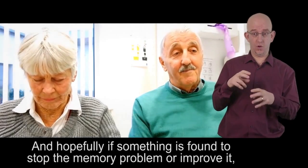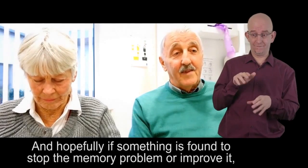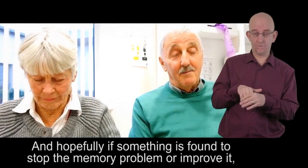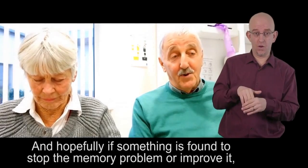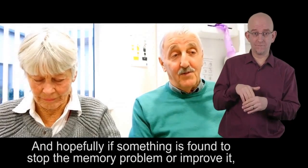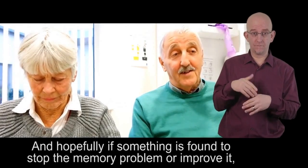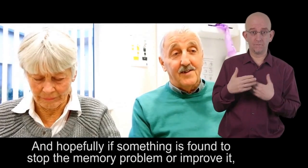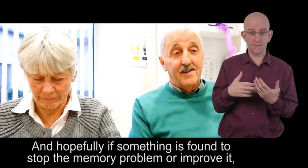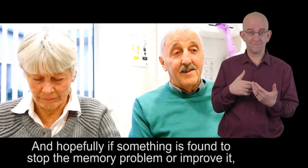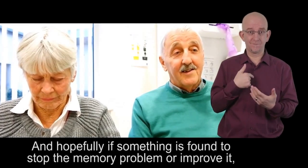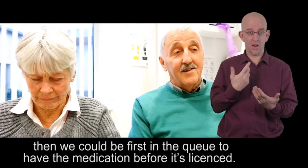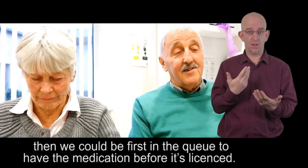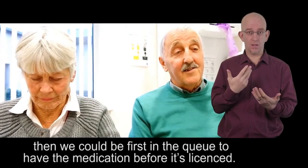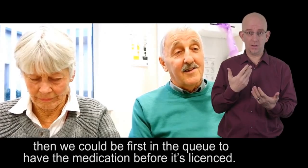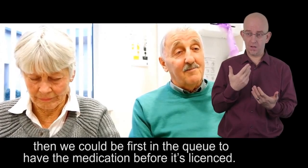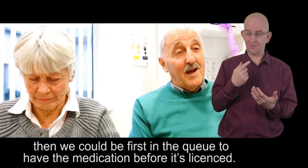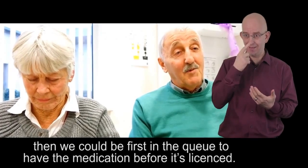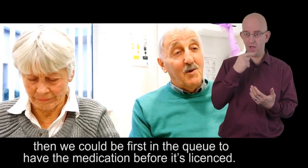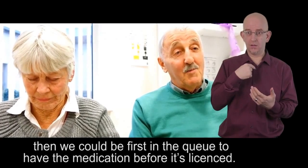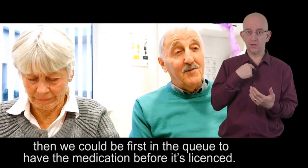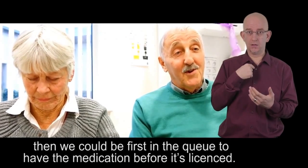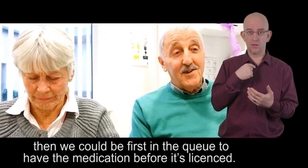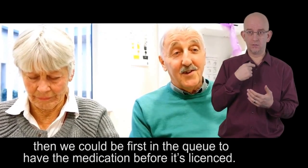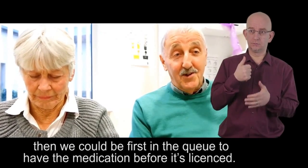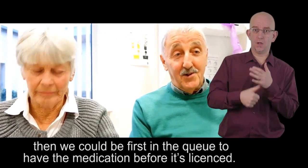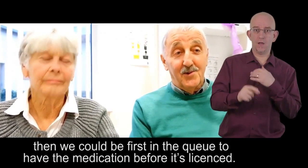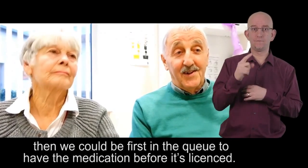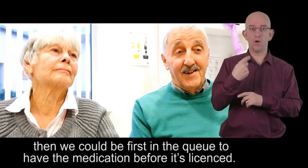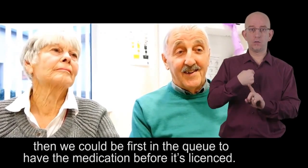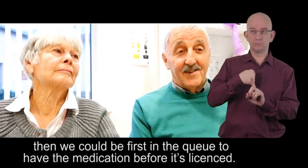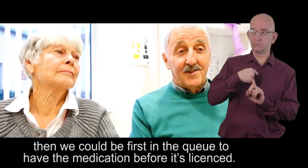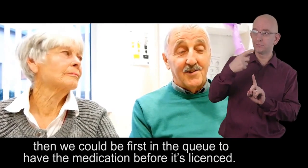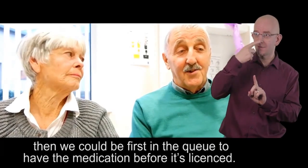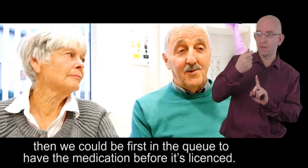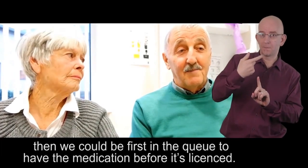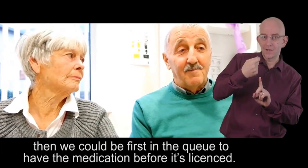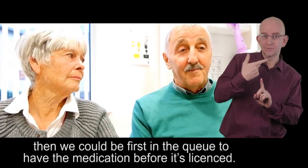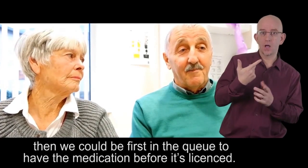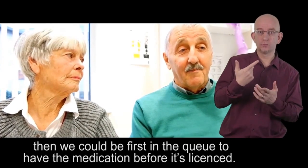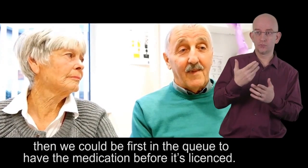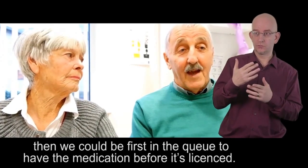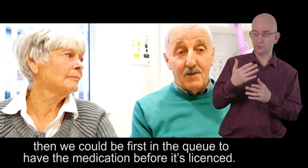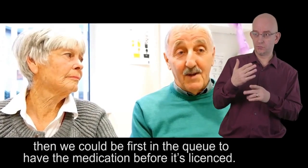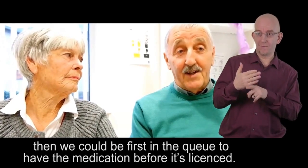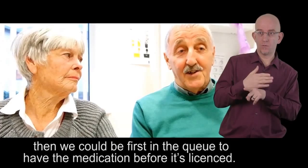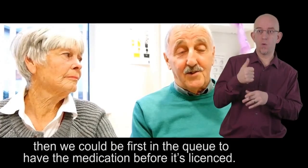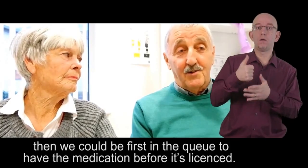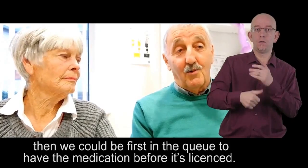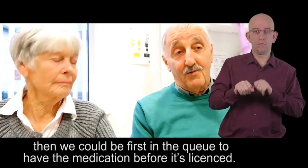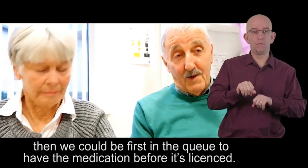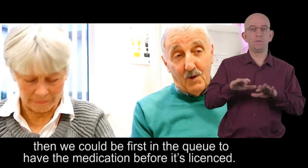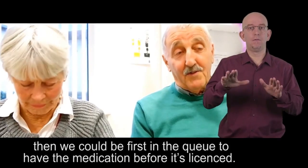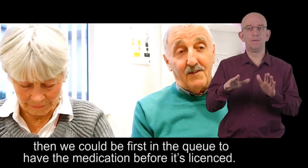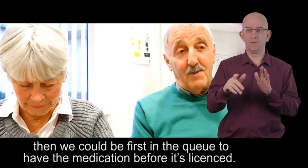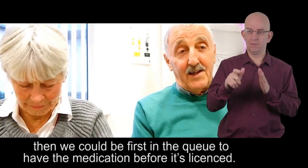improve it that perhaps we will be first in the queue to have the medication